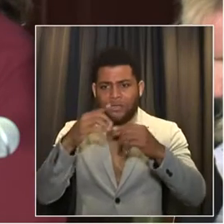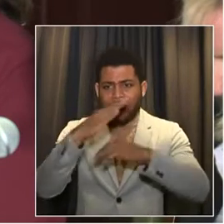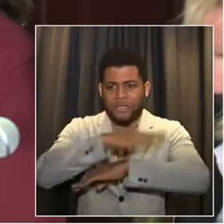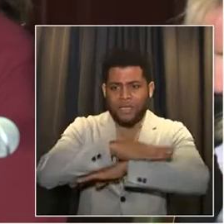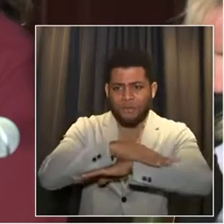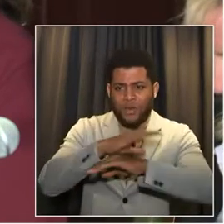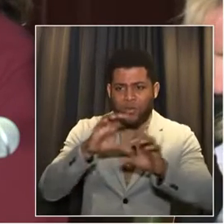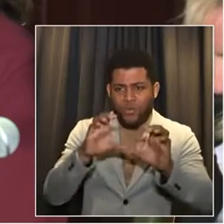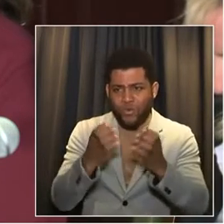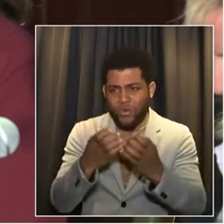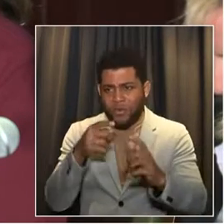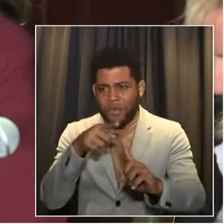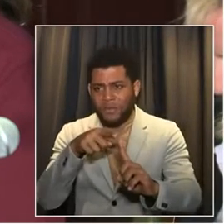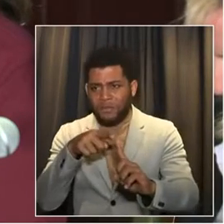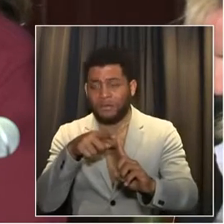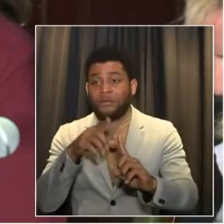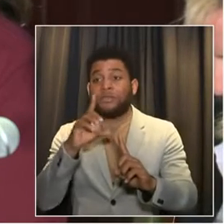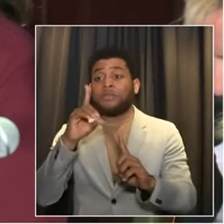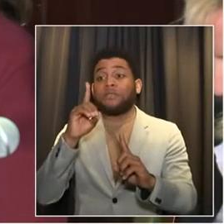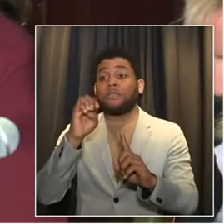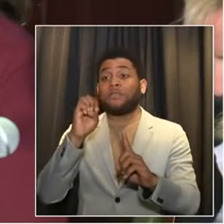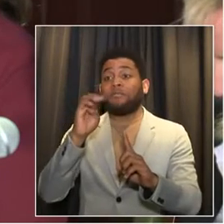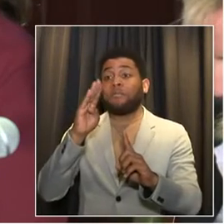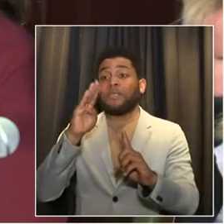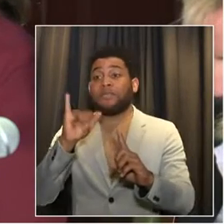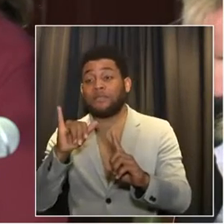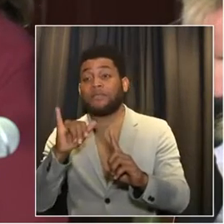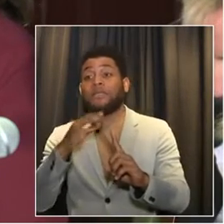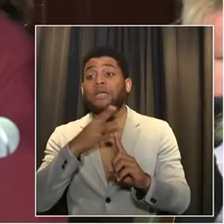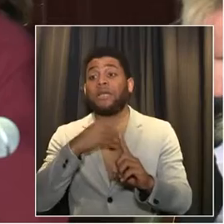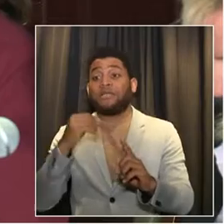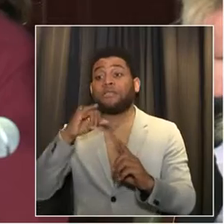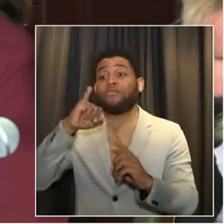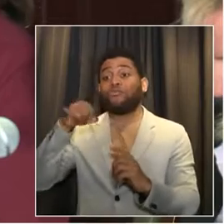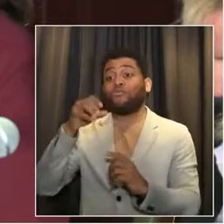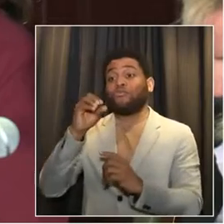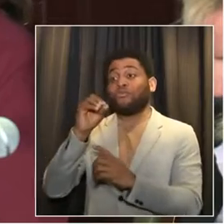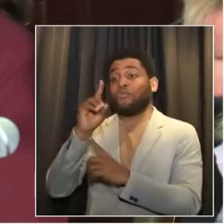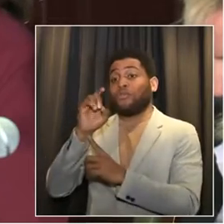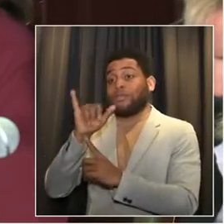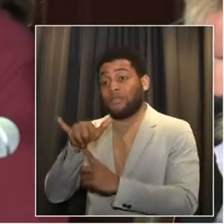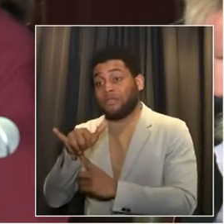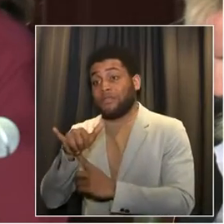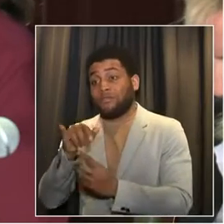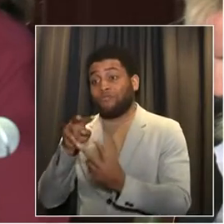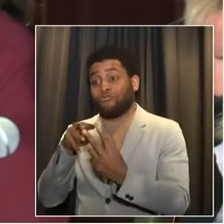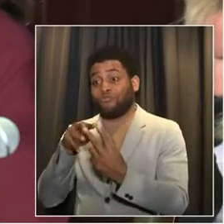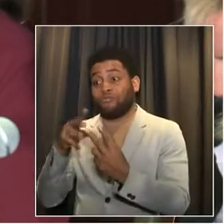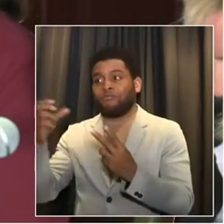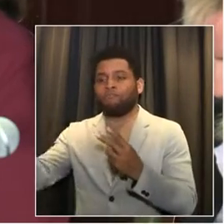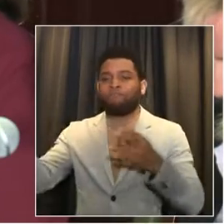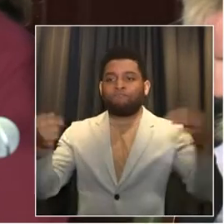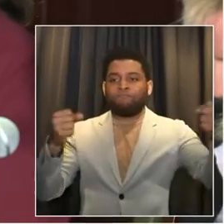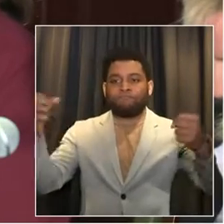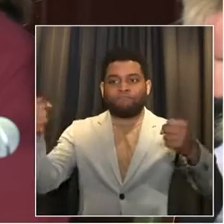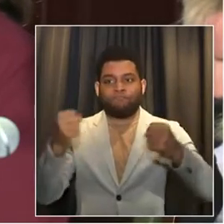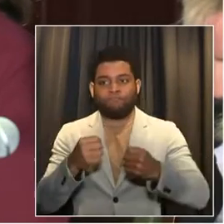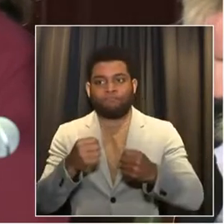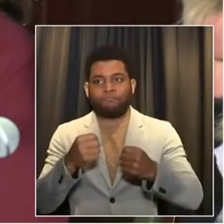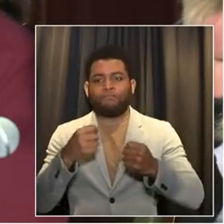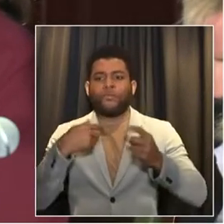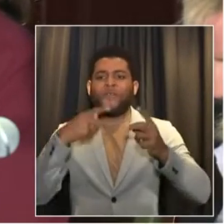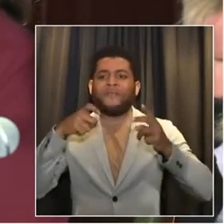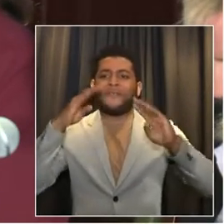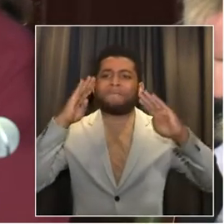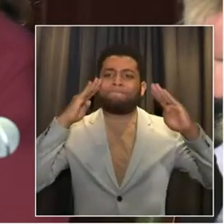together. So I think that over the next 2 months is just kind of that work, that heads down work to get organized so that